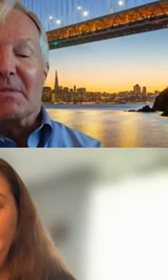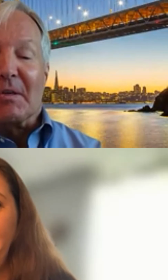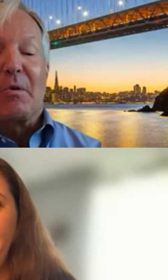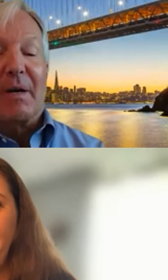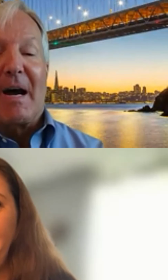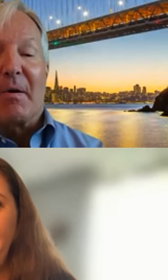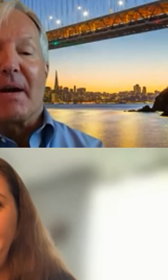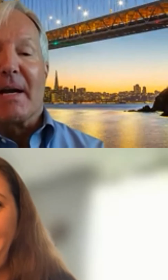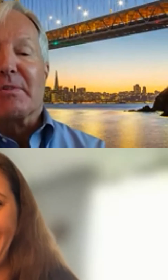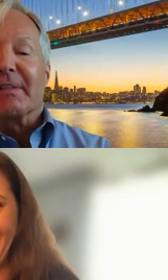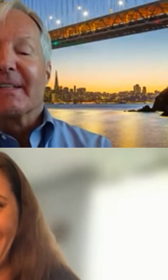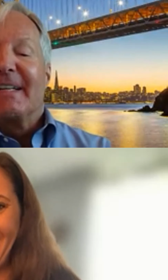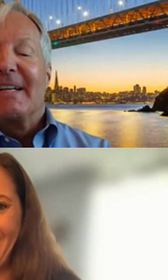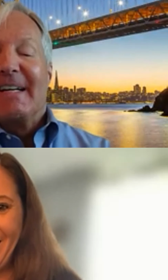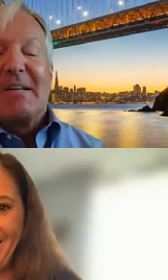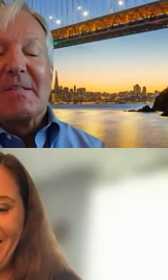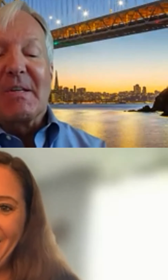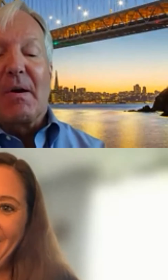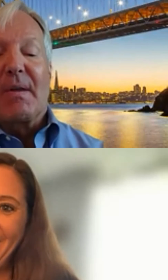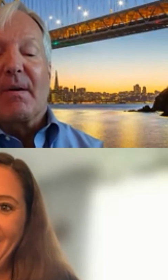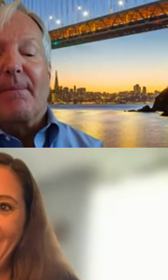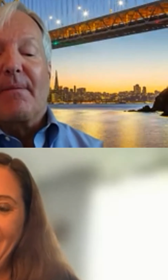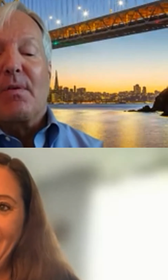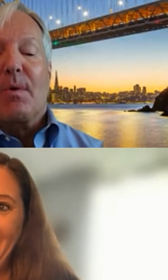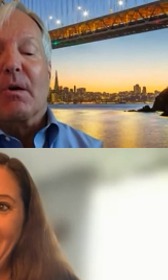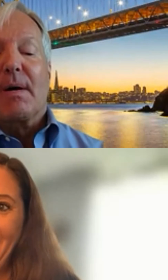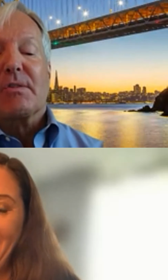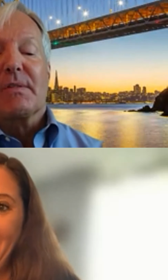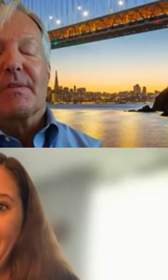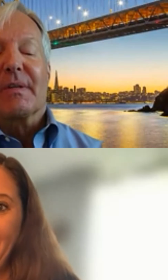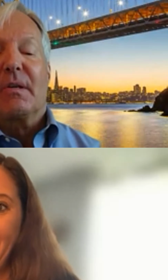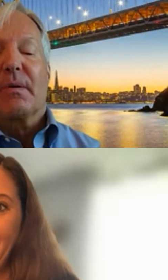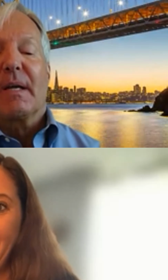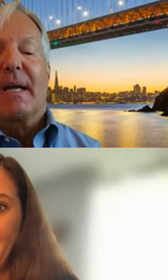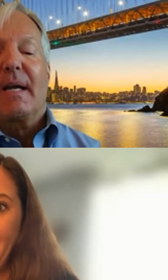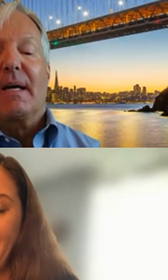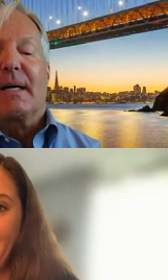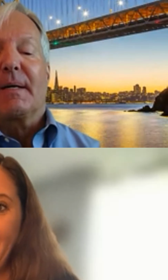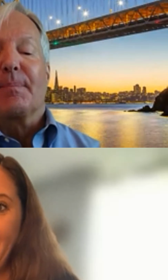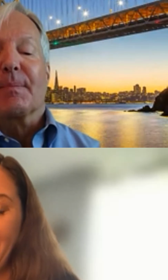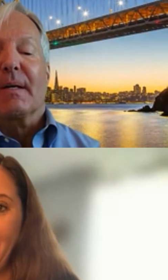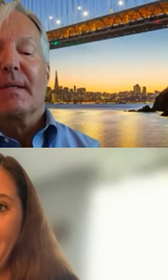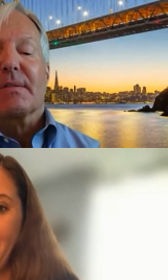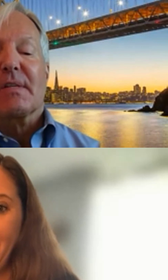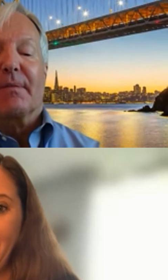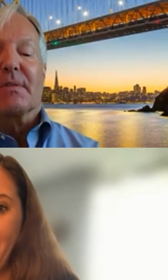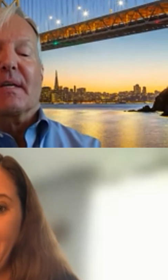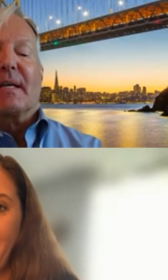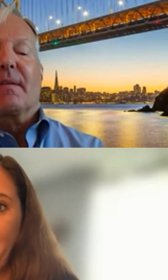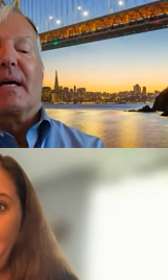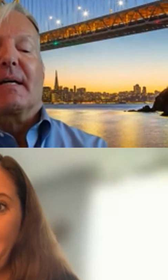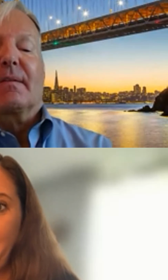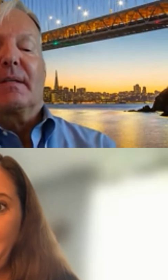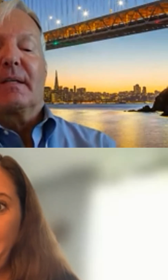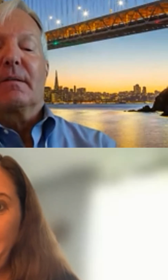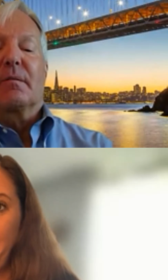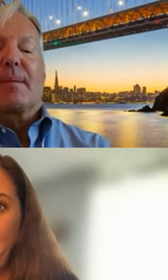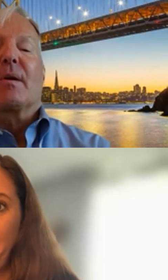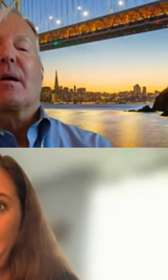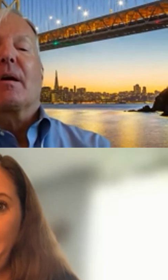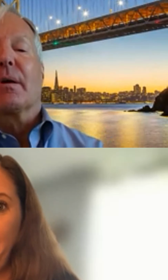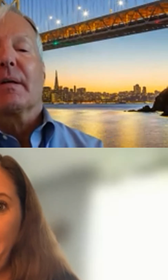it was a quick hour, actually. So there are a few more questions in the Q&A. I think it's safe to say that